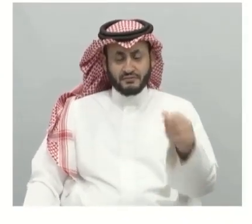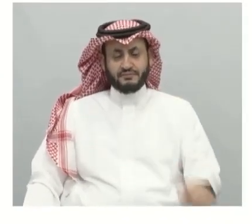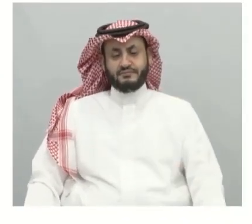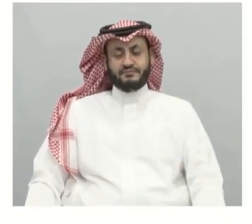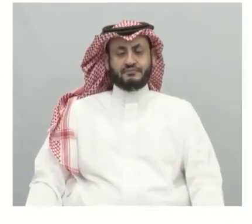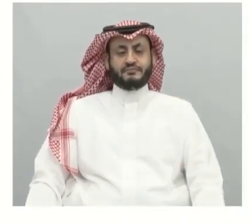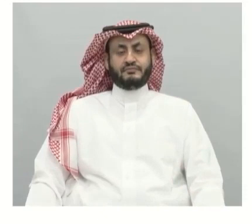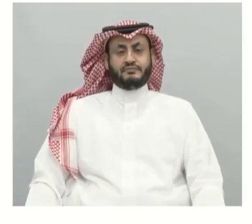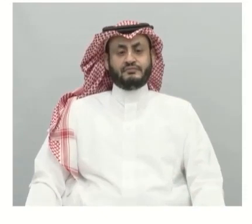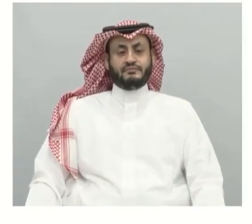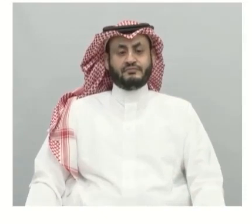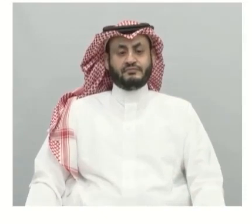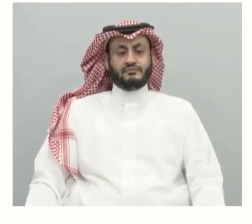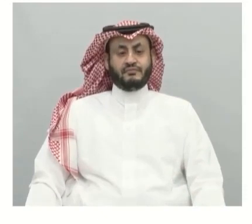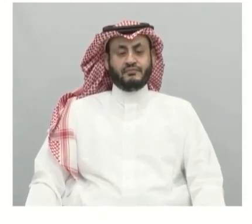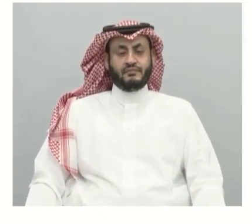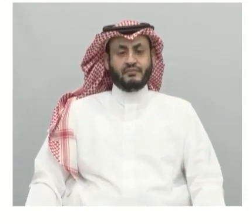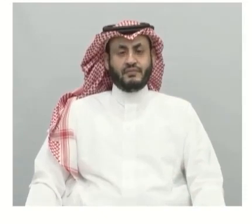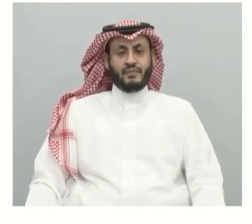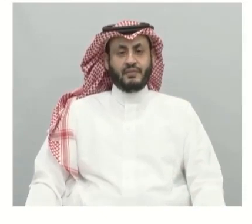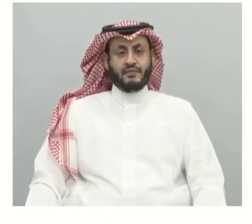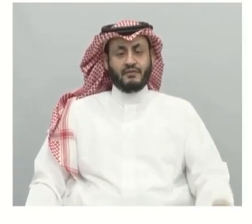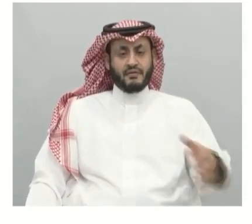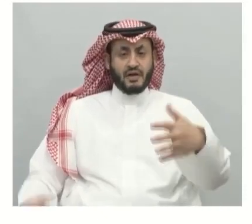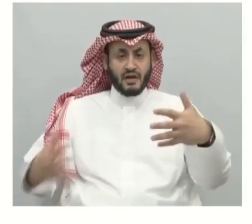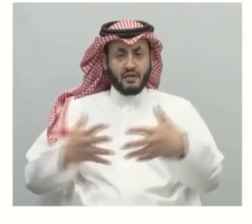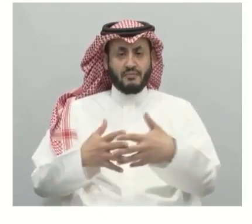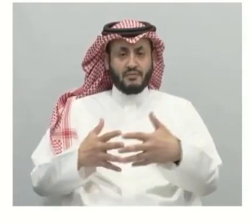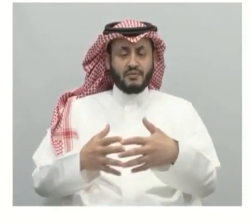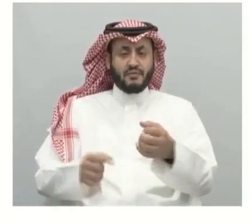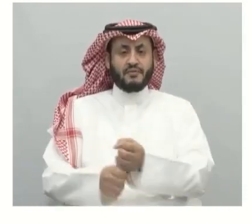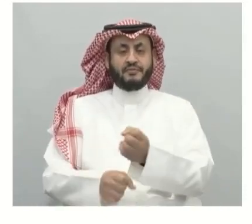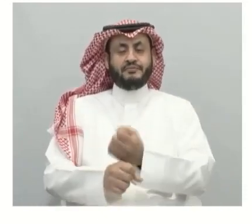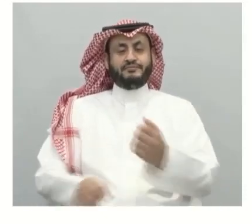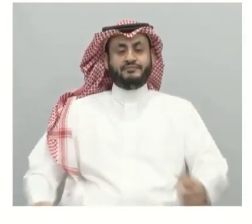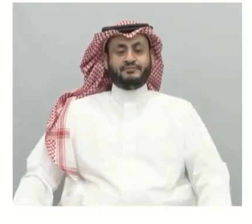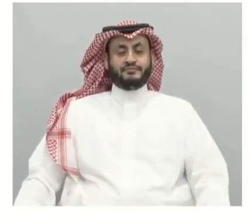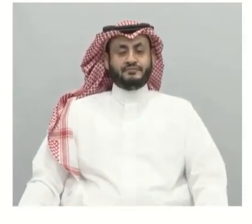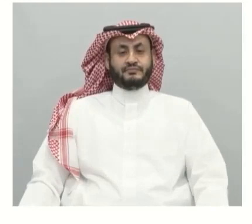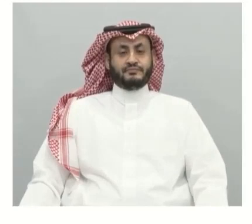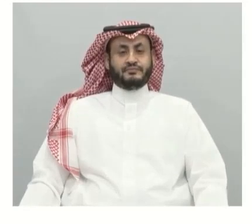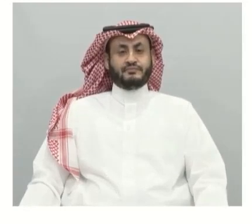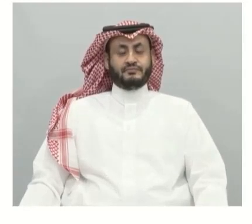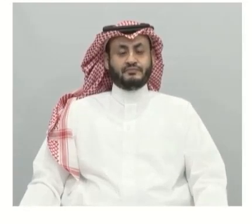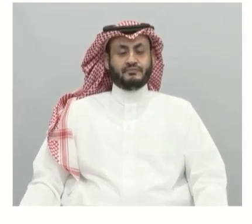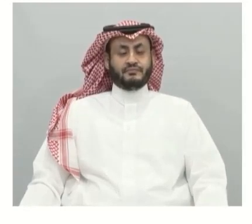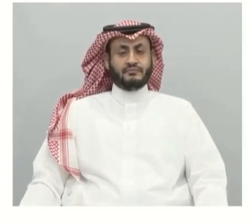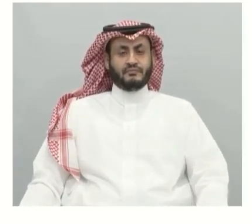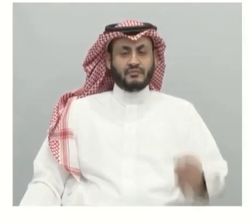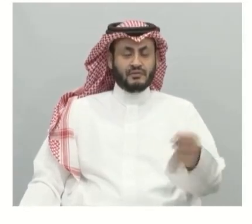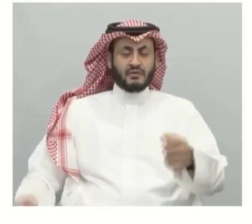Let's go to ask and answer, pair work. Number one, is Dan from New